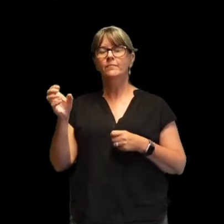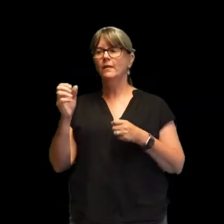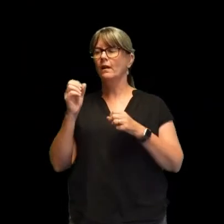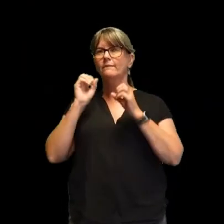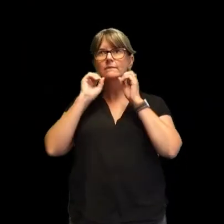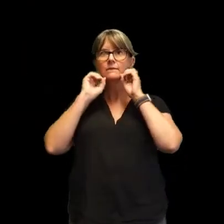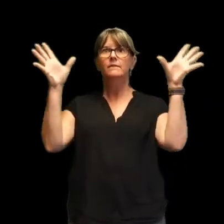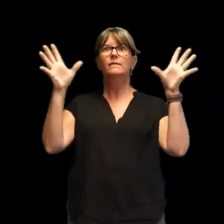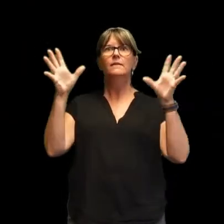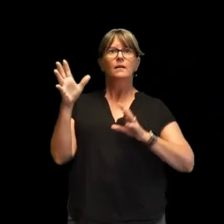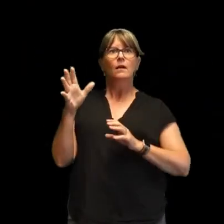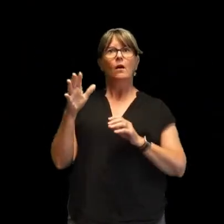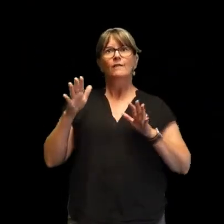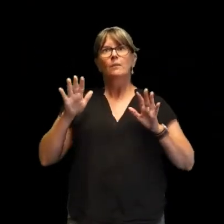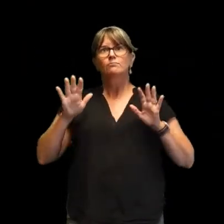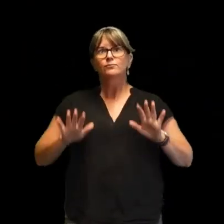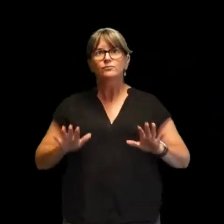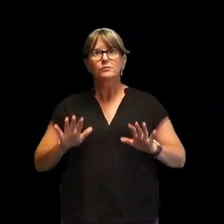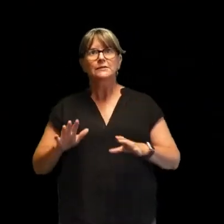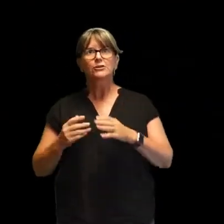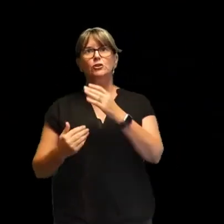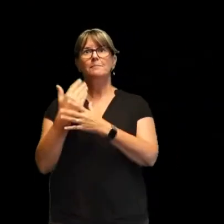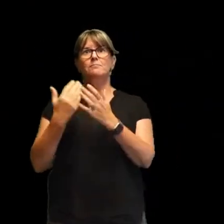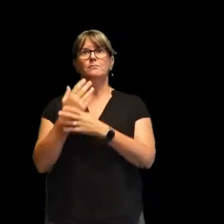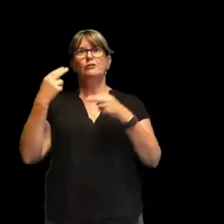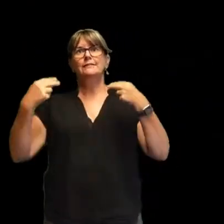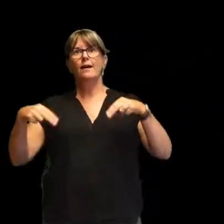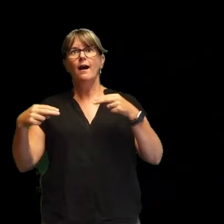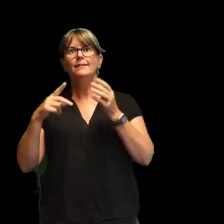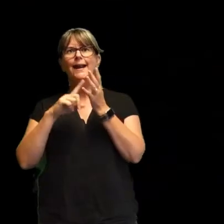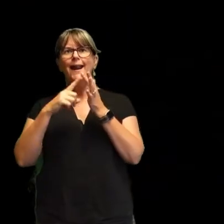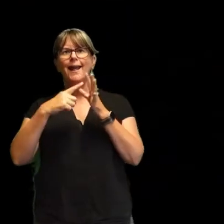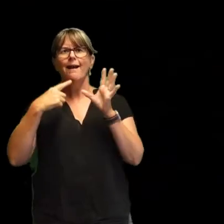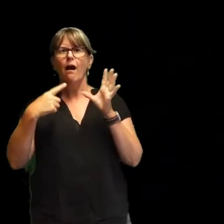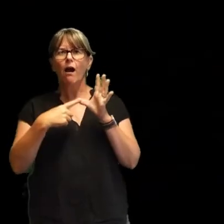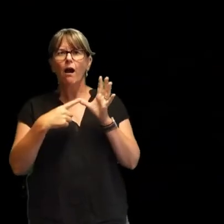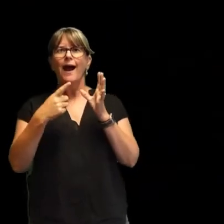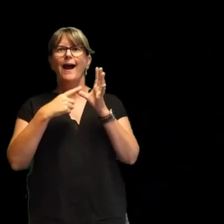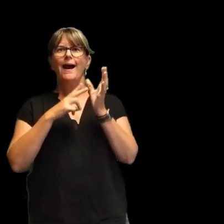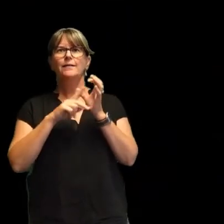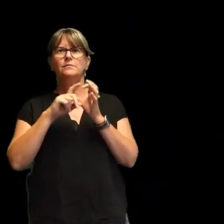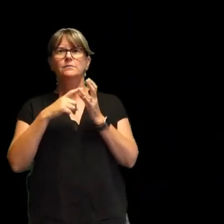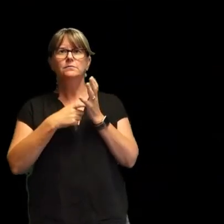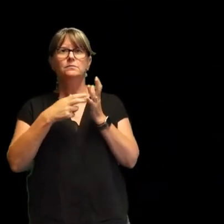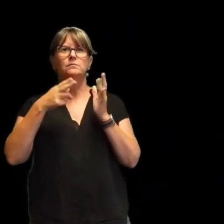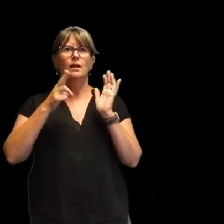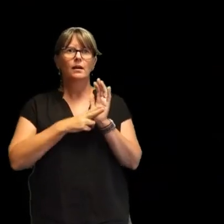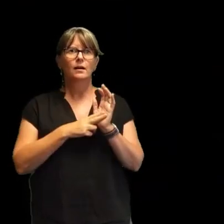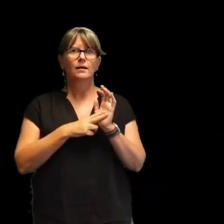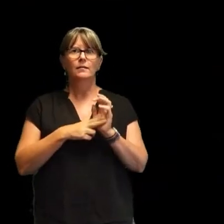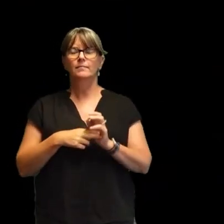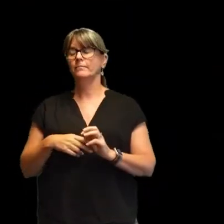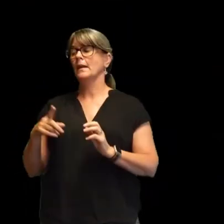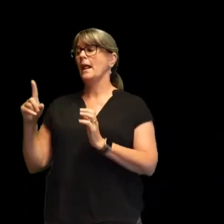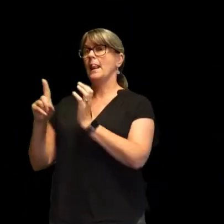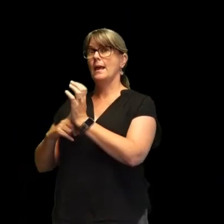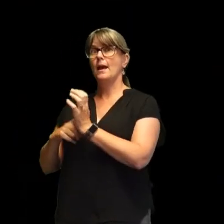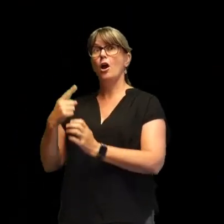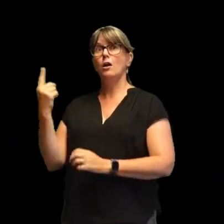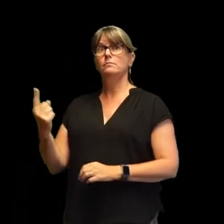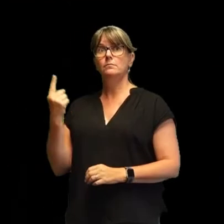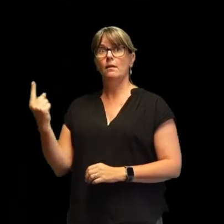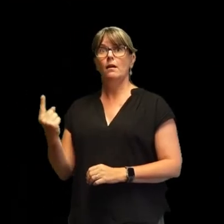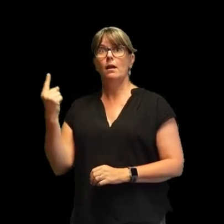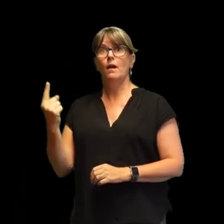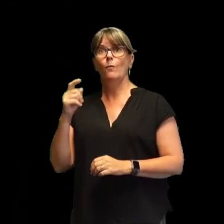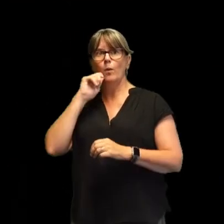going to be working with a range of prolific collaborators to bring to life a really exciting, distinctive world for young people to experience.